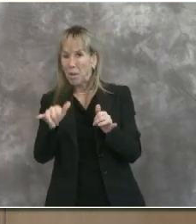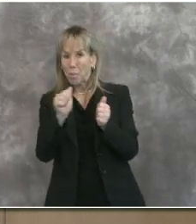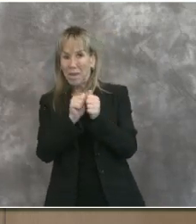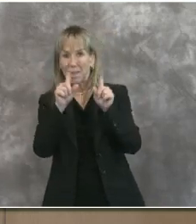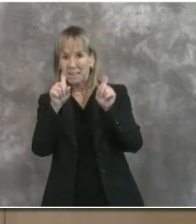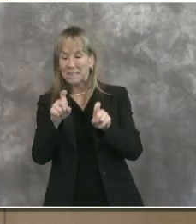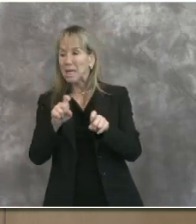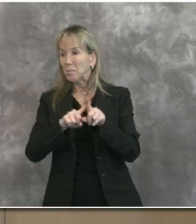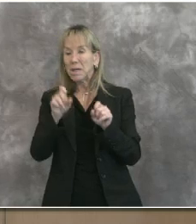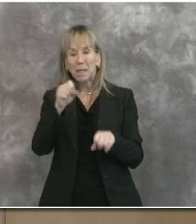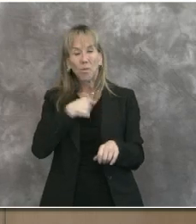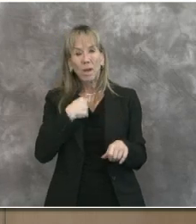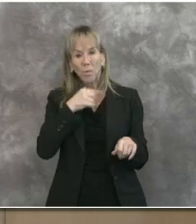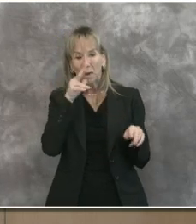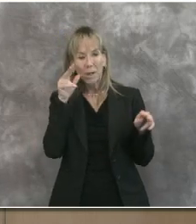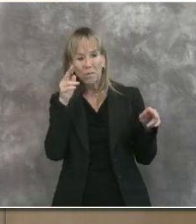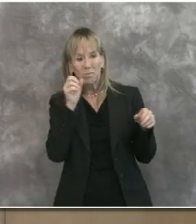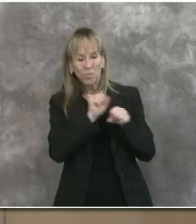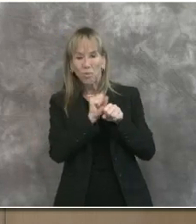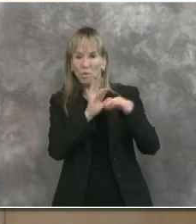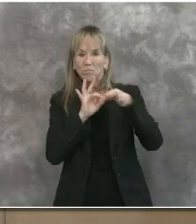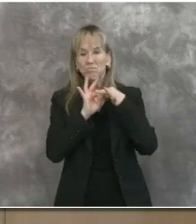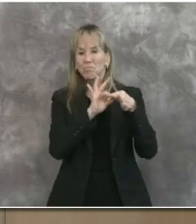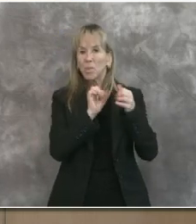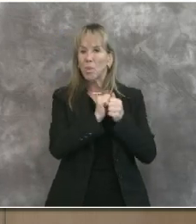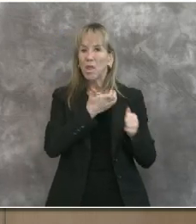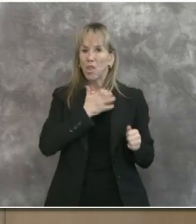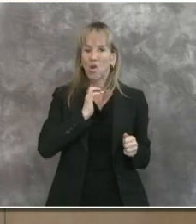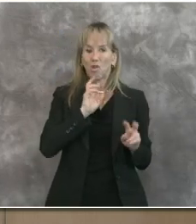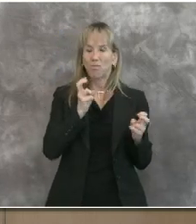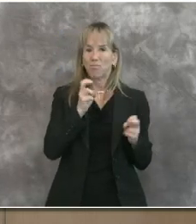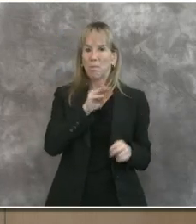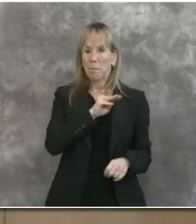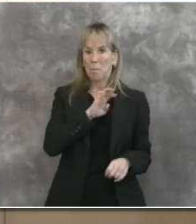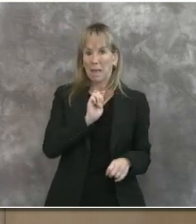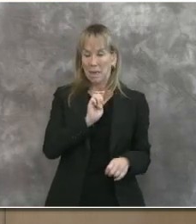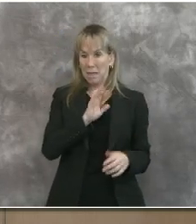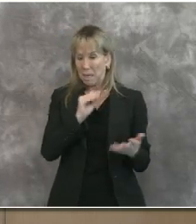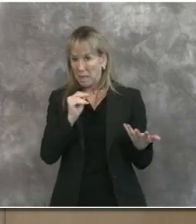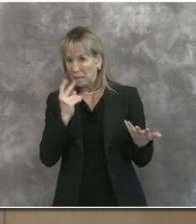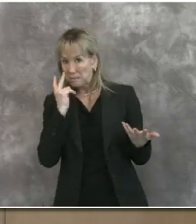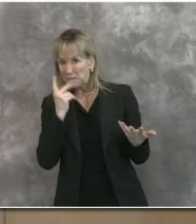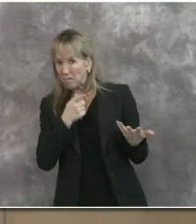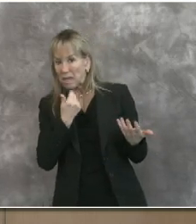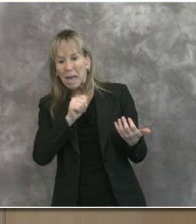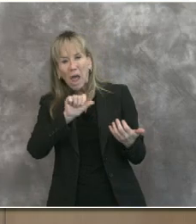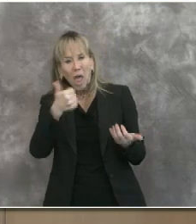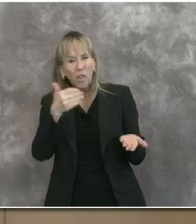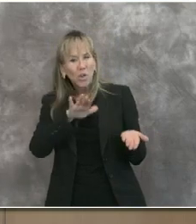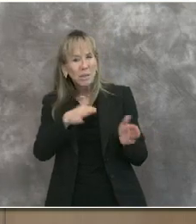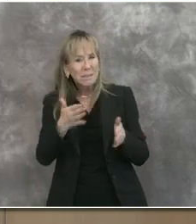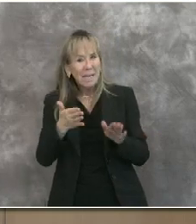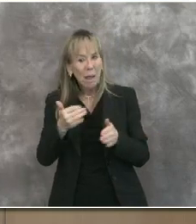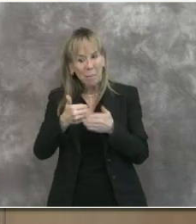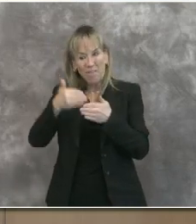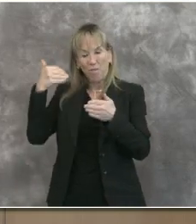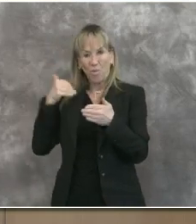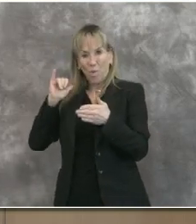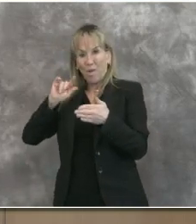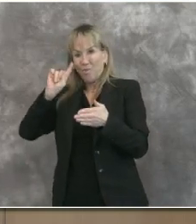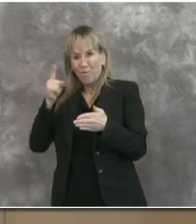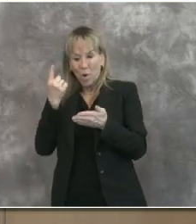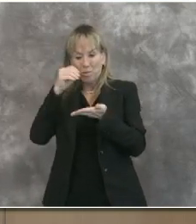to determine if there are any potential deaths that occurred before our first reported death that might have been related